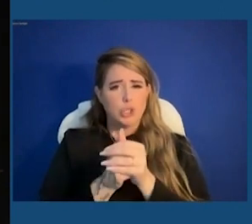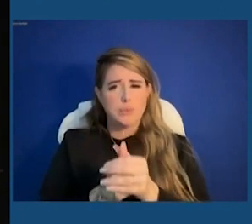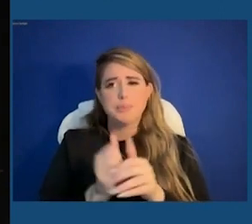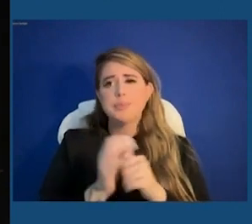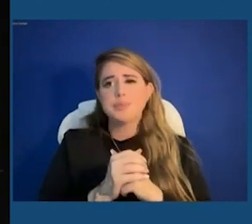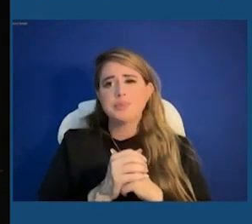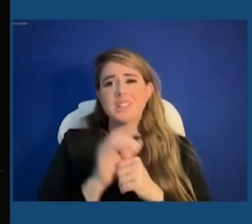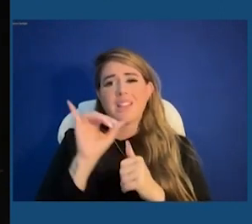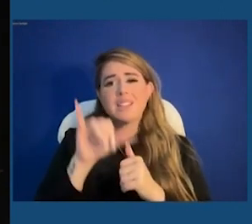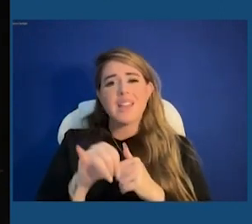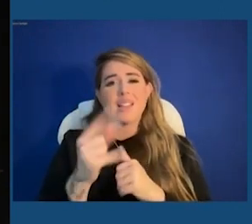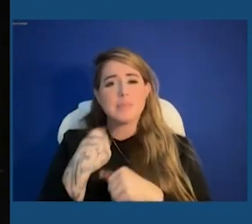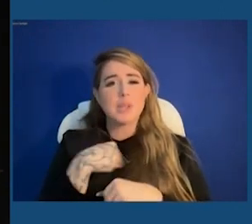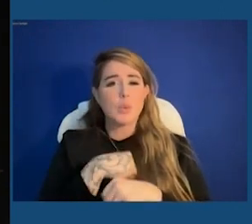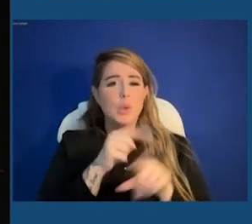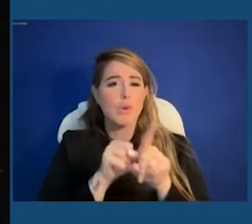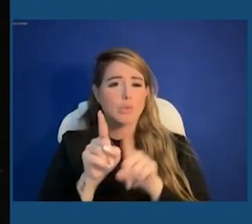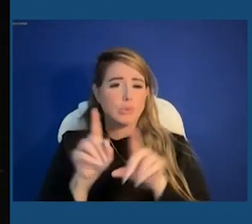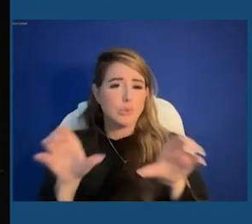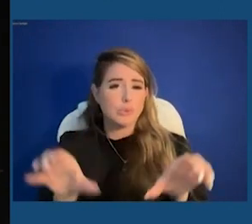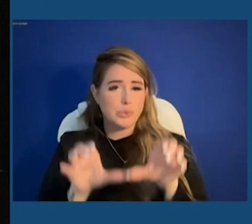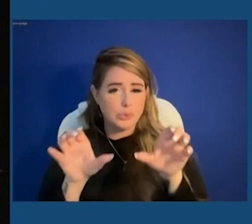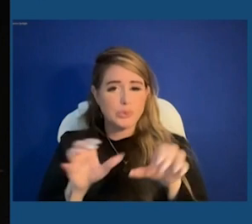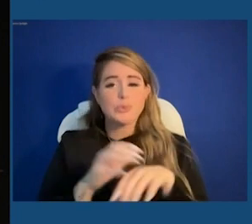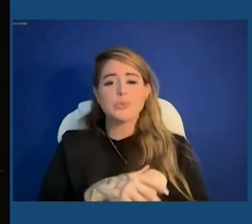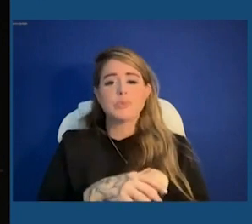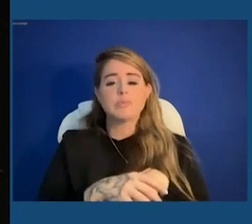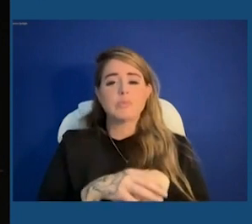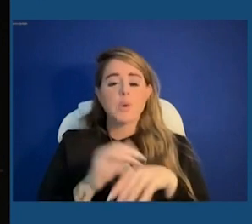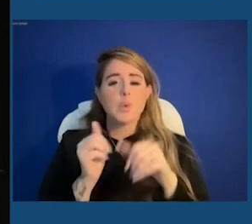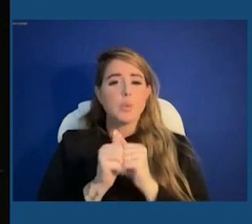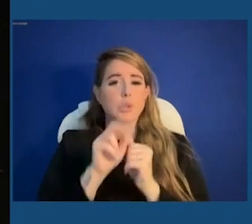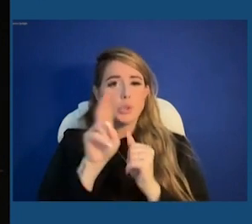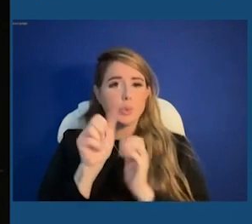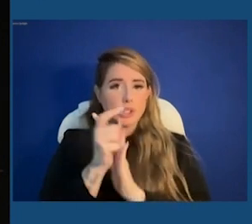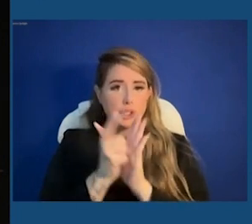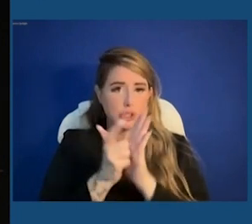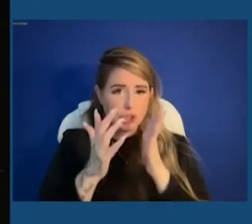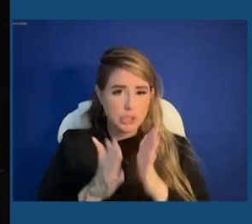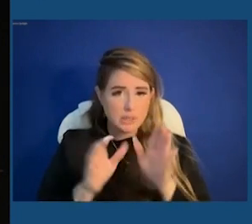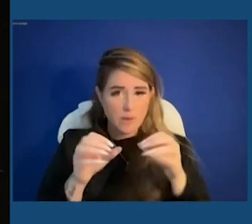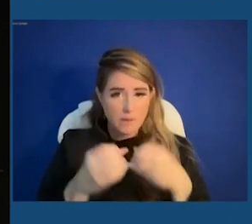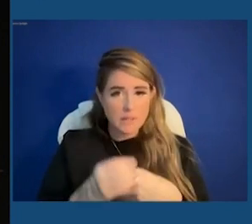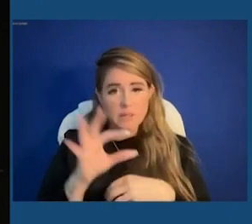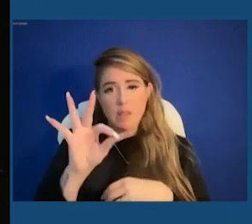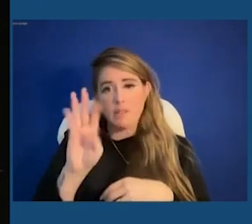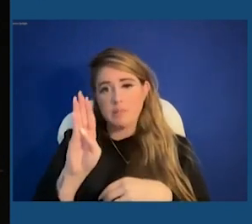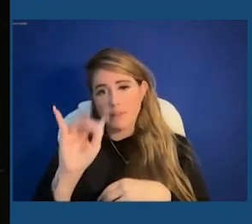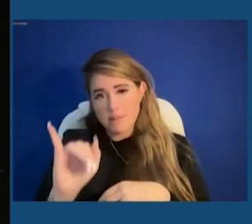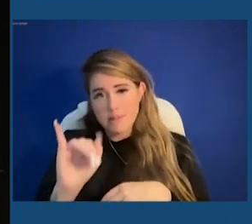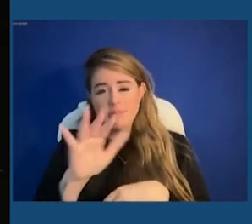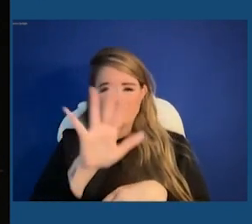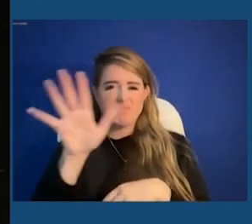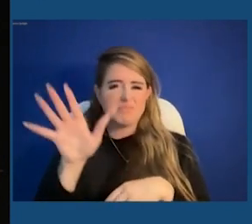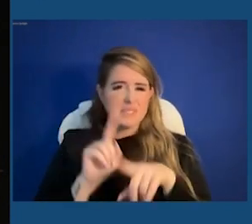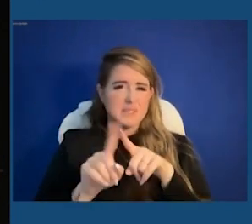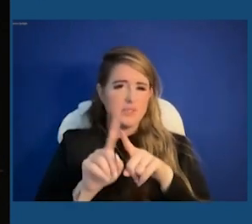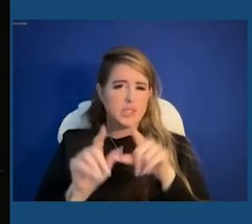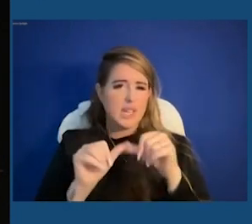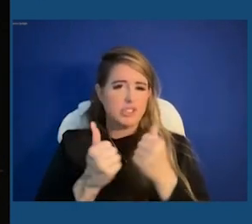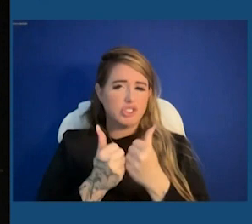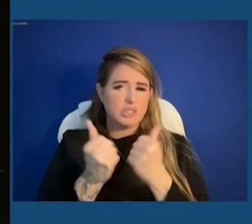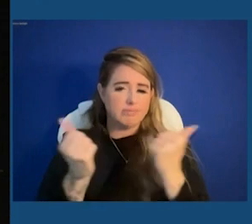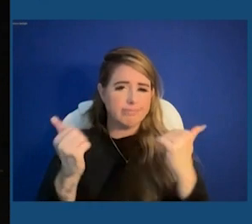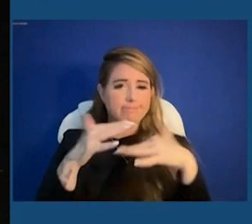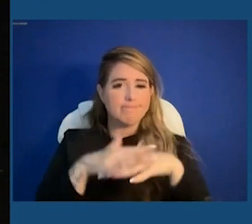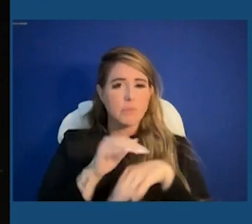that's something that we also do in conjunction with our U.S. Attorney's Office, our FBI, all of those different agencies come together for that.